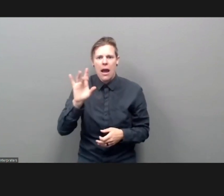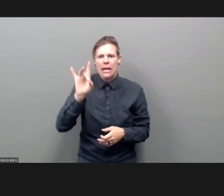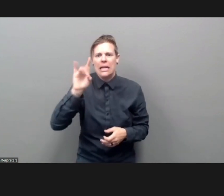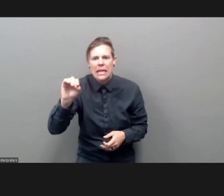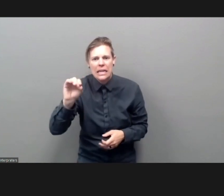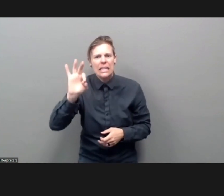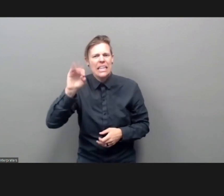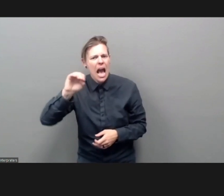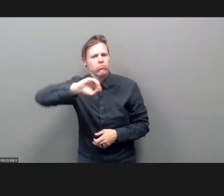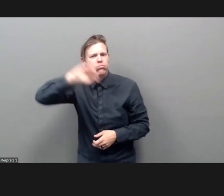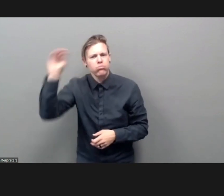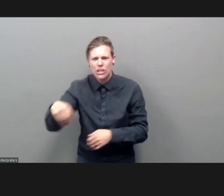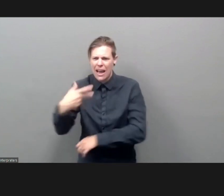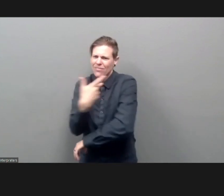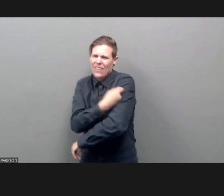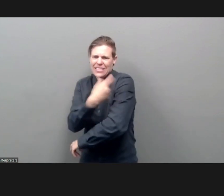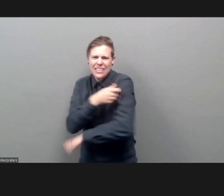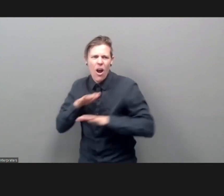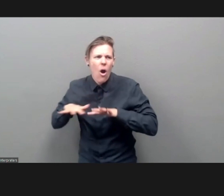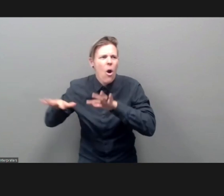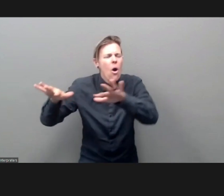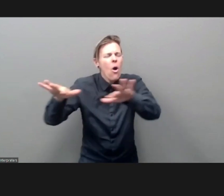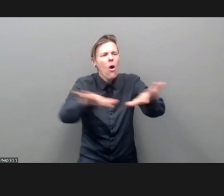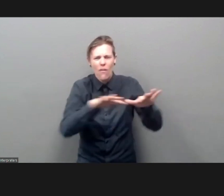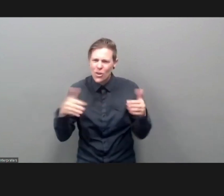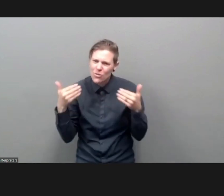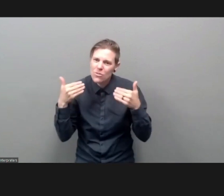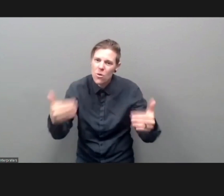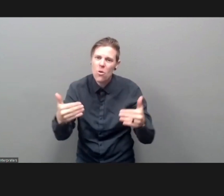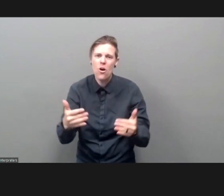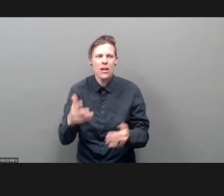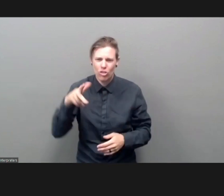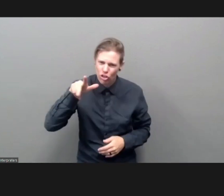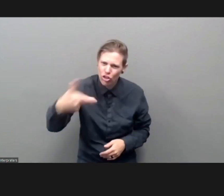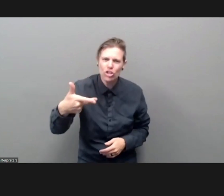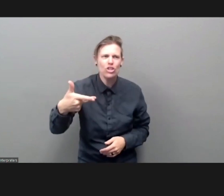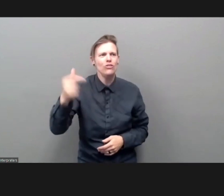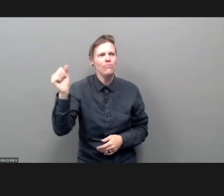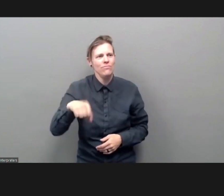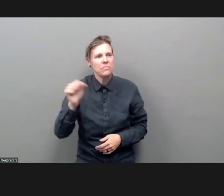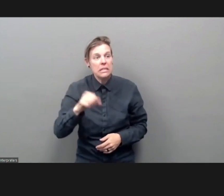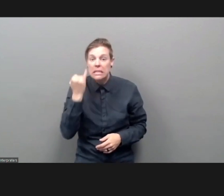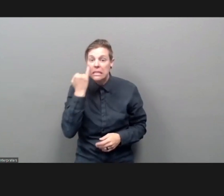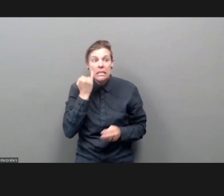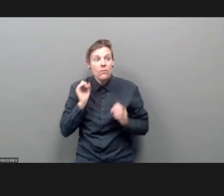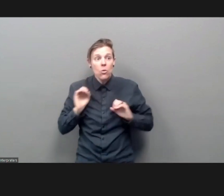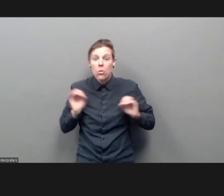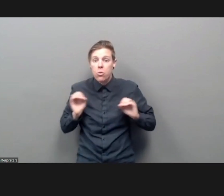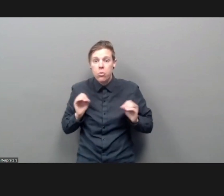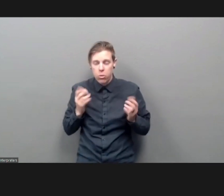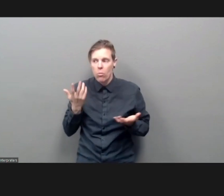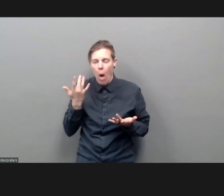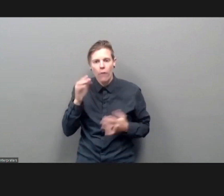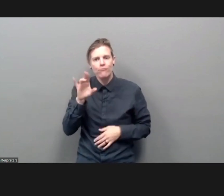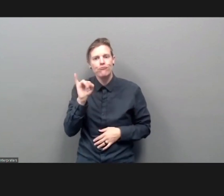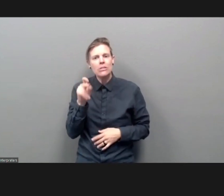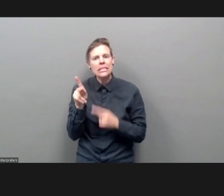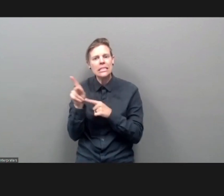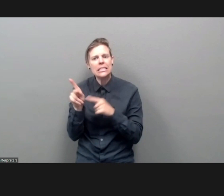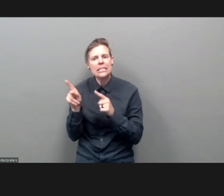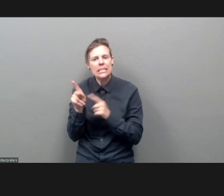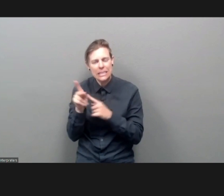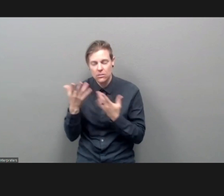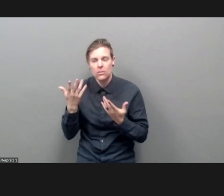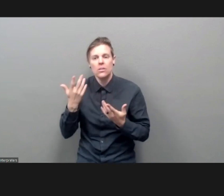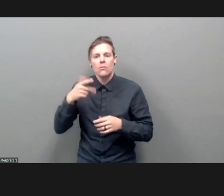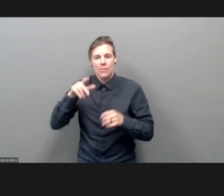who are eligible for a booster, we're going to see these risks where we have breakthrough infections. And again, breakthrough